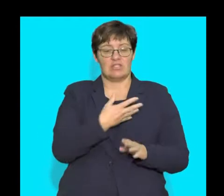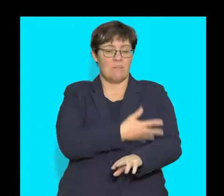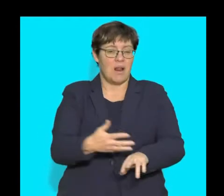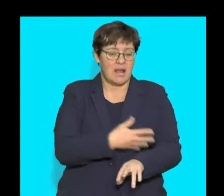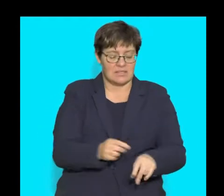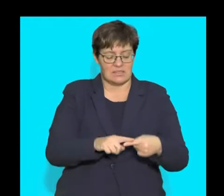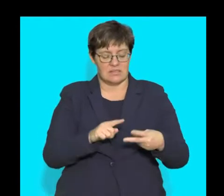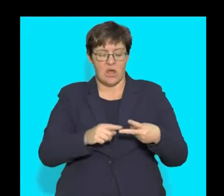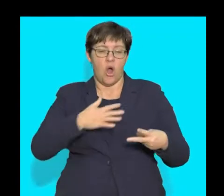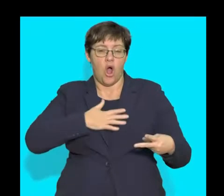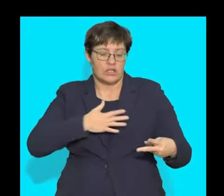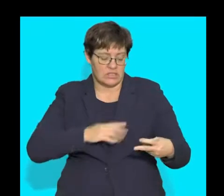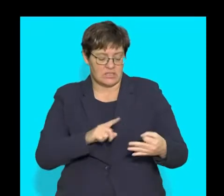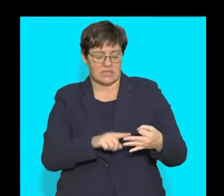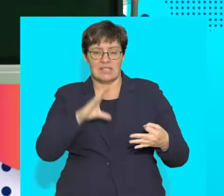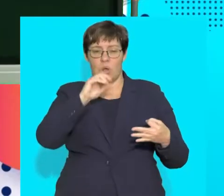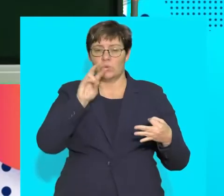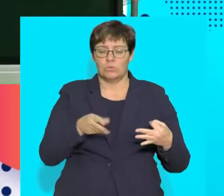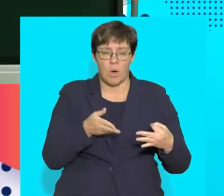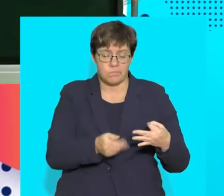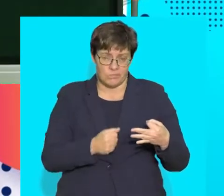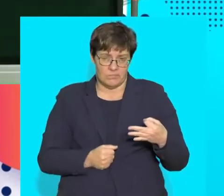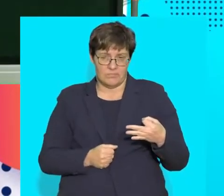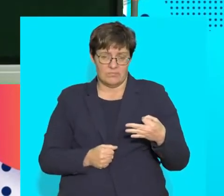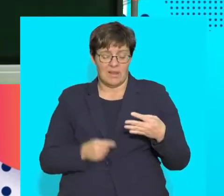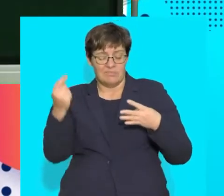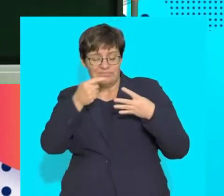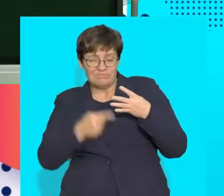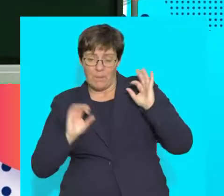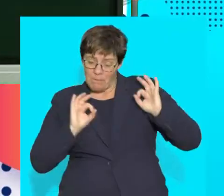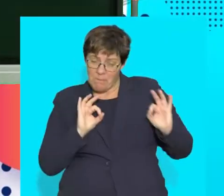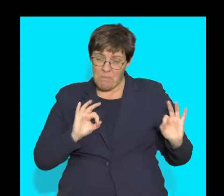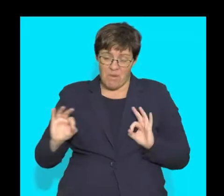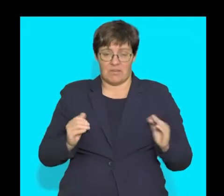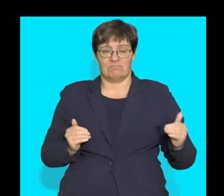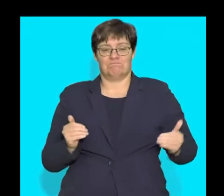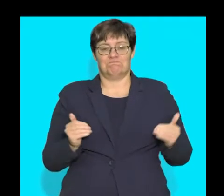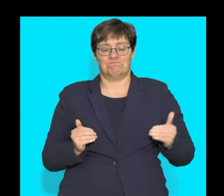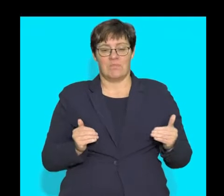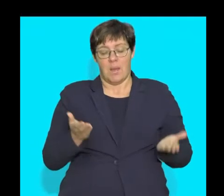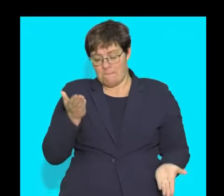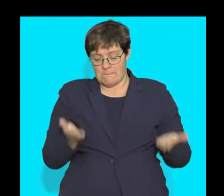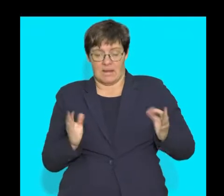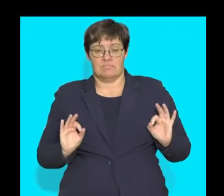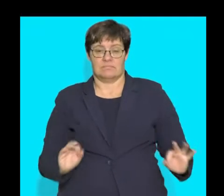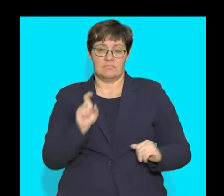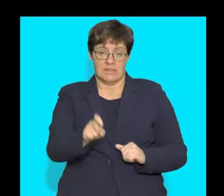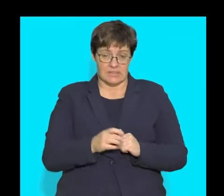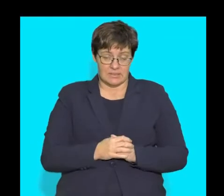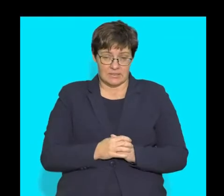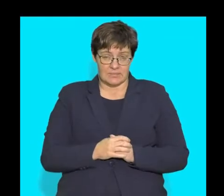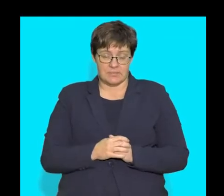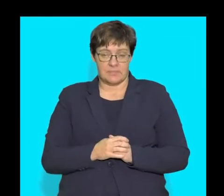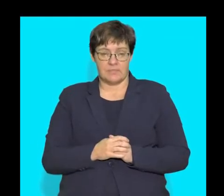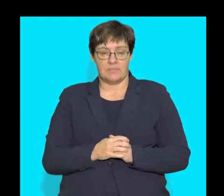amount of oxygen, the amount of carbon dioxide. All those need to be perfectly managed in balance. And